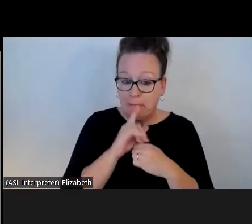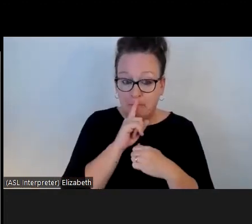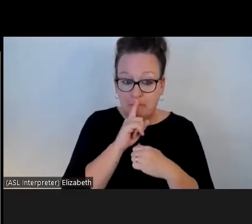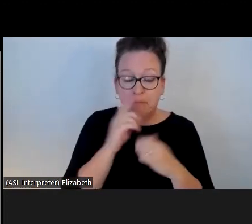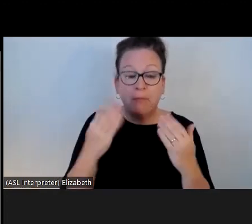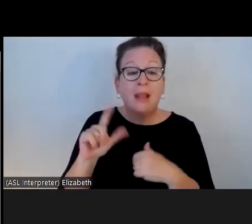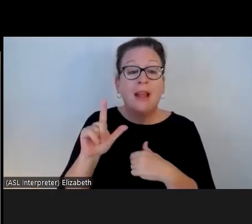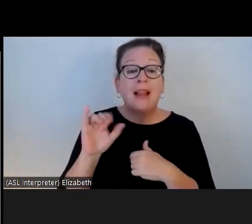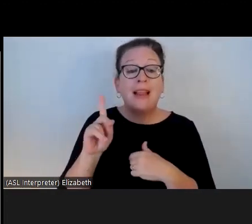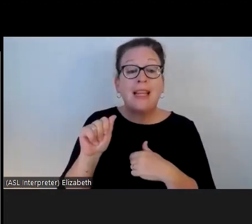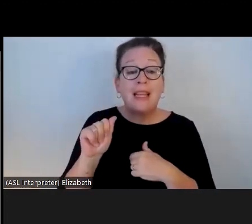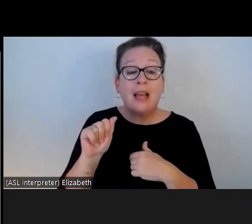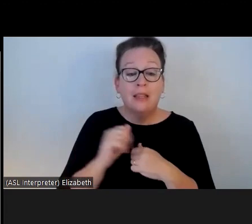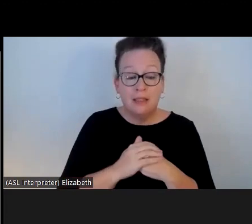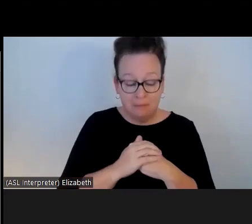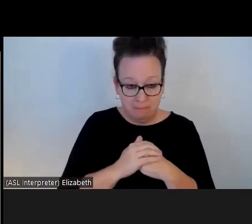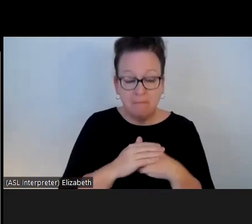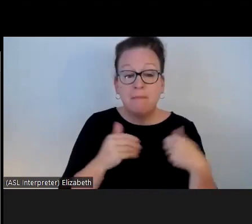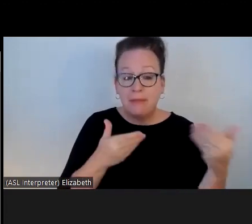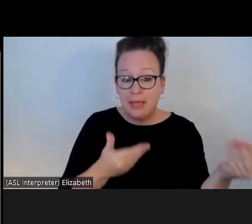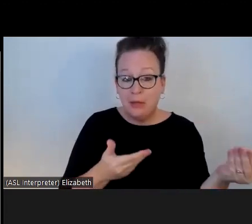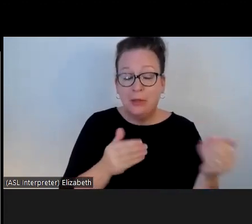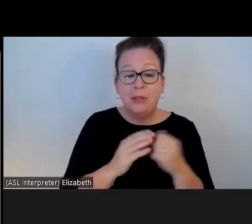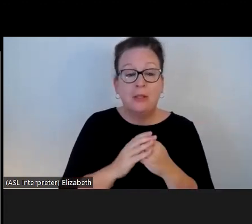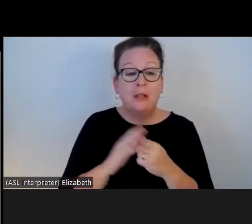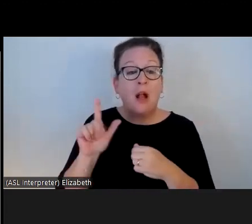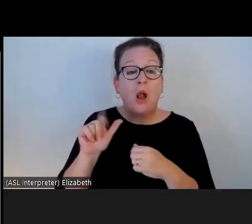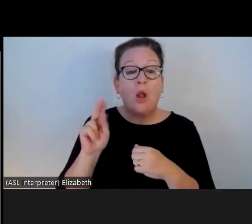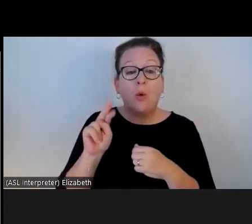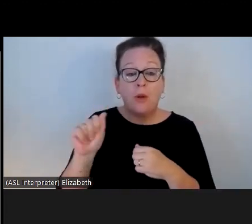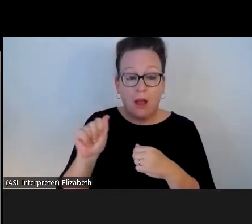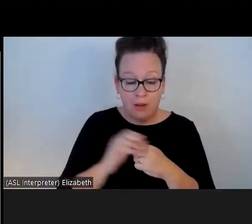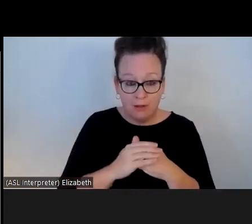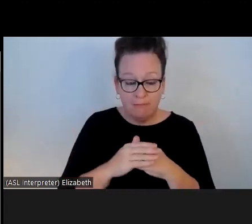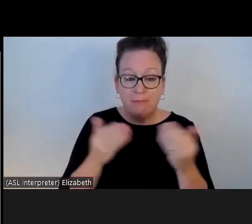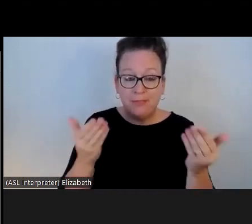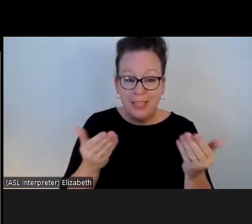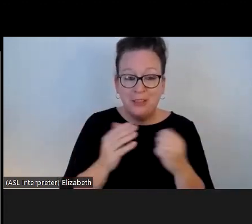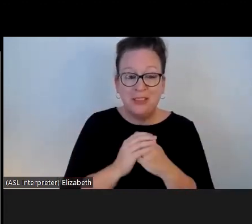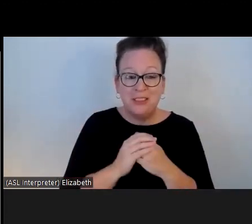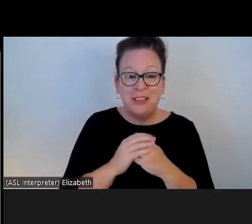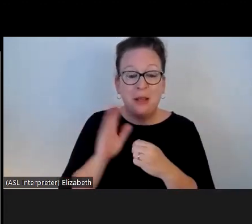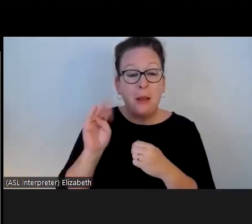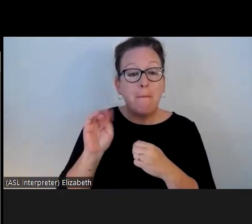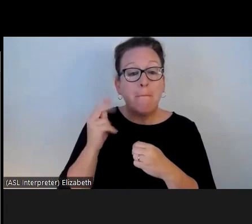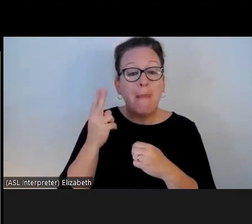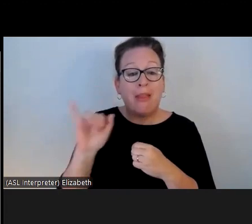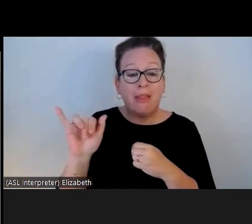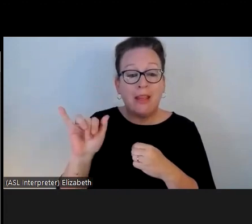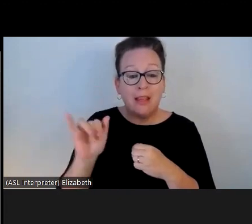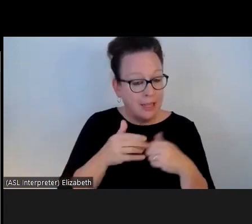Lydia Lowe. Here. Marcos Luna. Here. Peter Maffey.